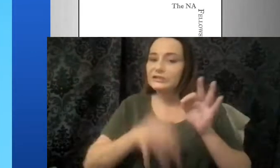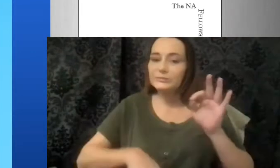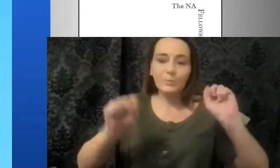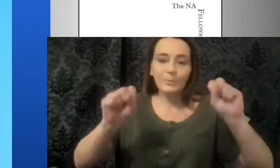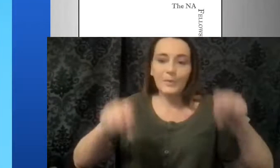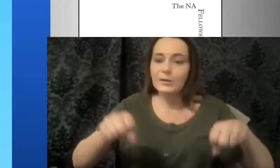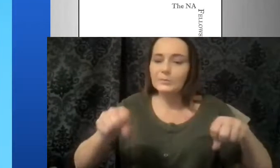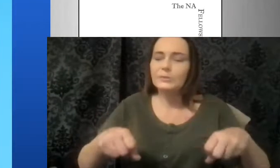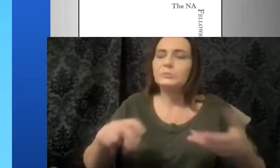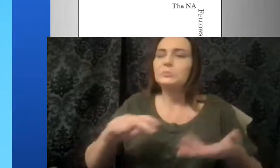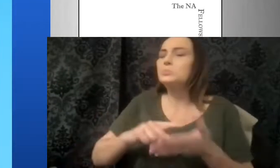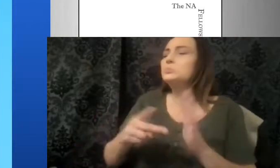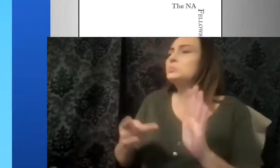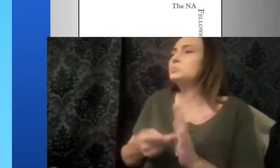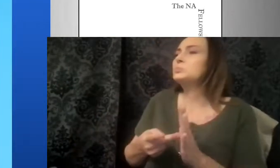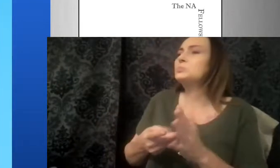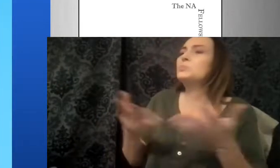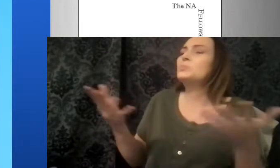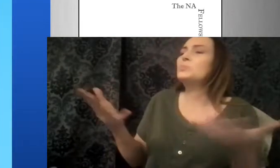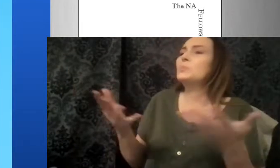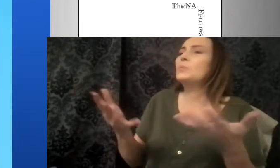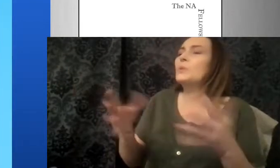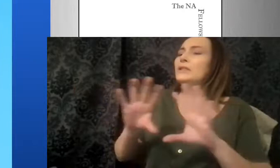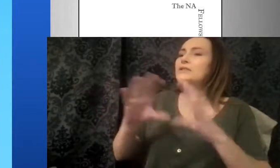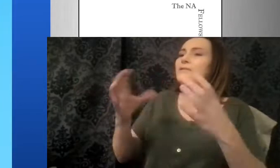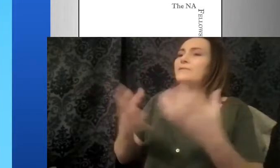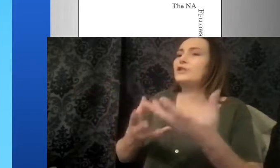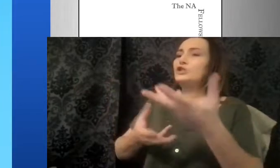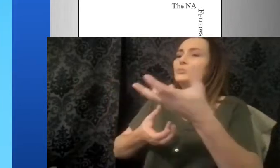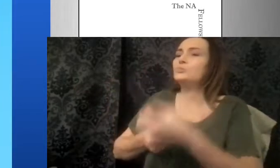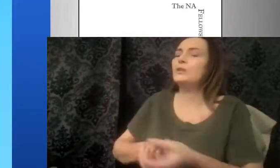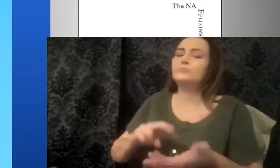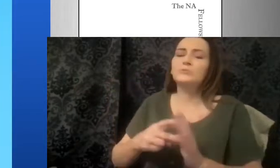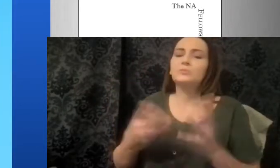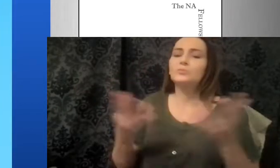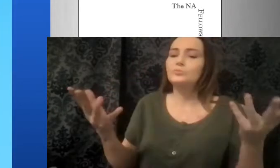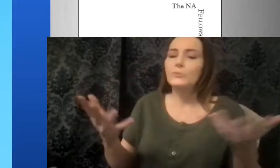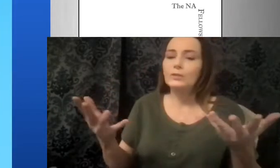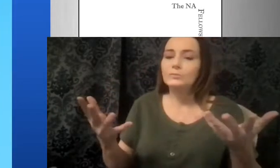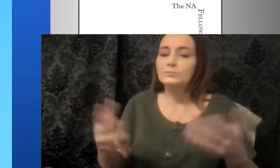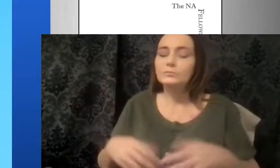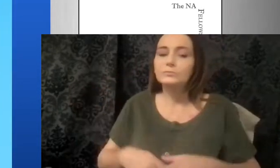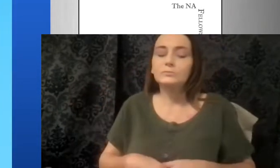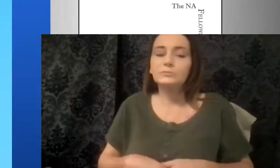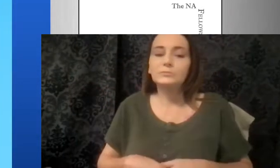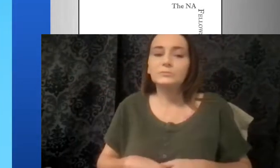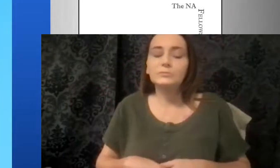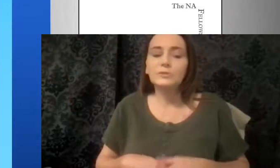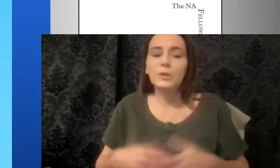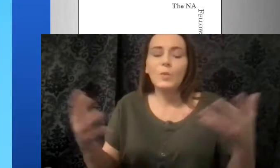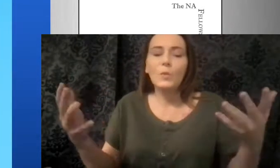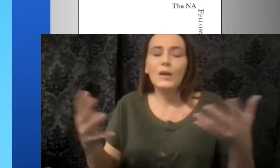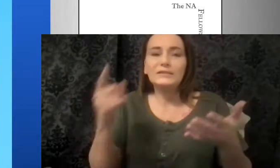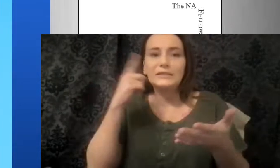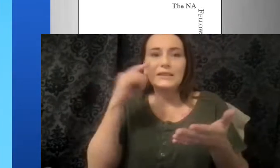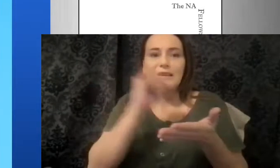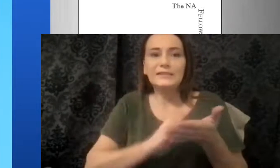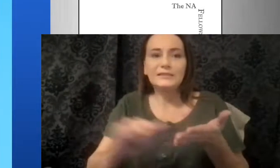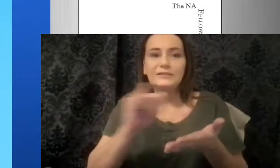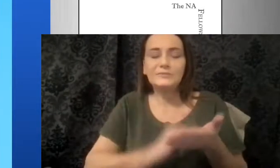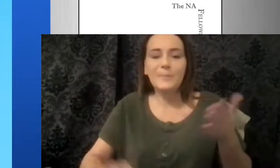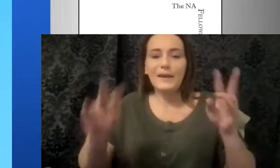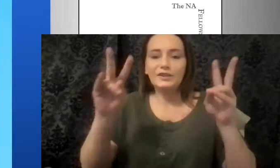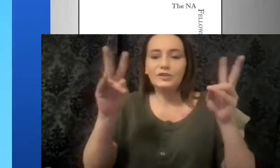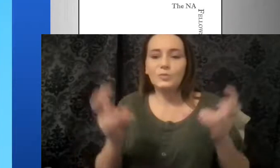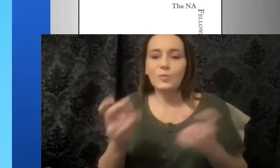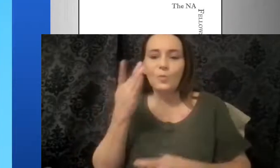the fellowship trust is and what the inspection clause is and why we're asking